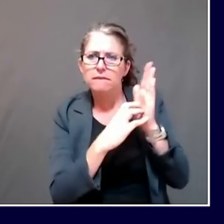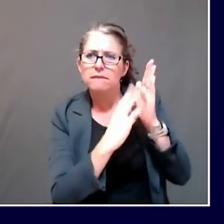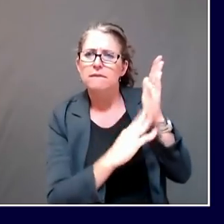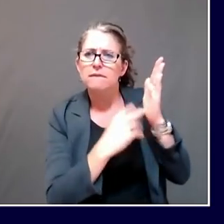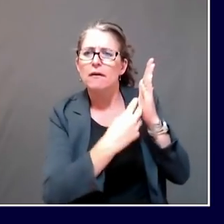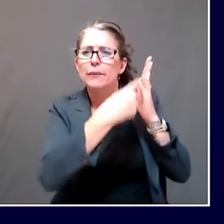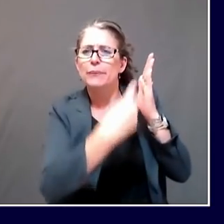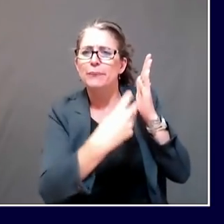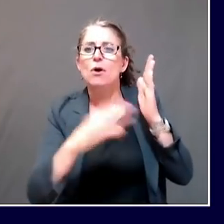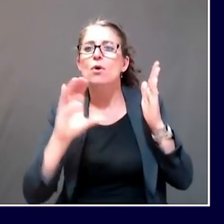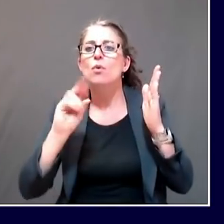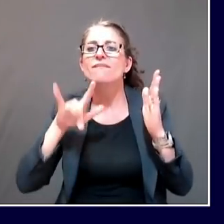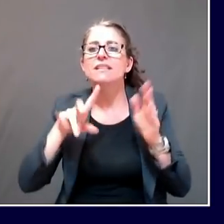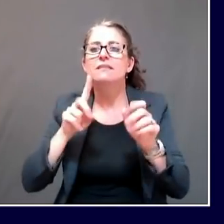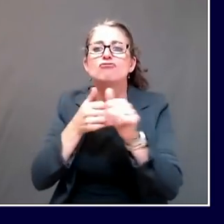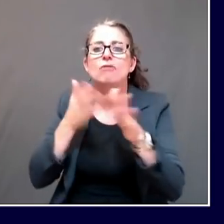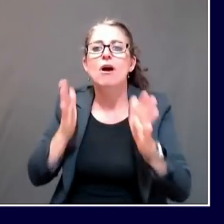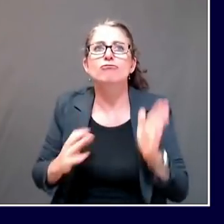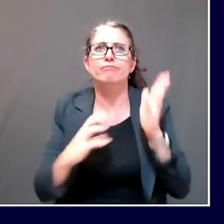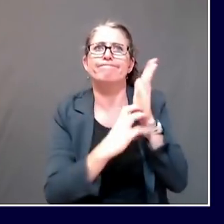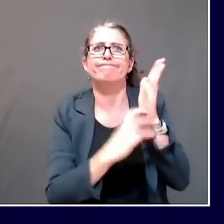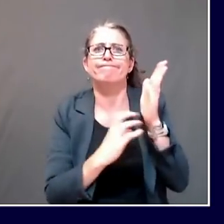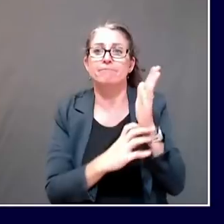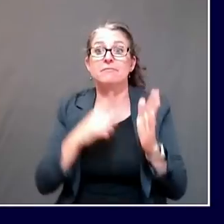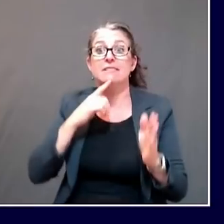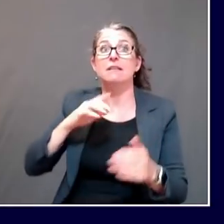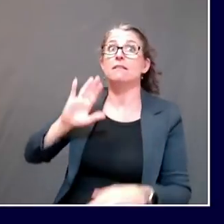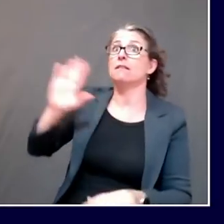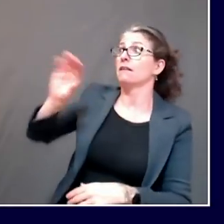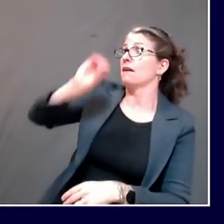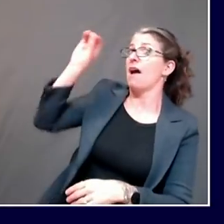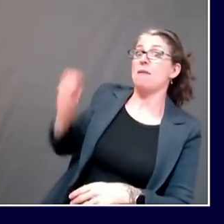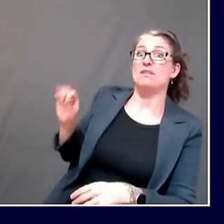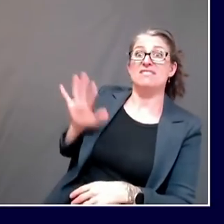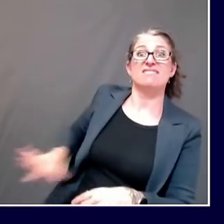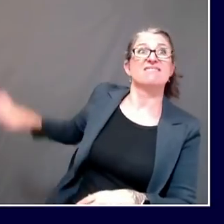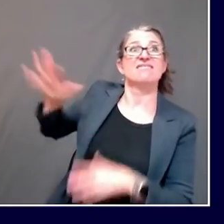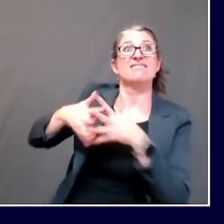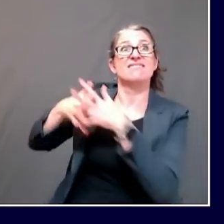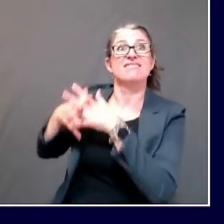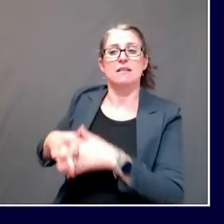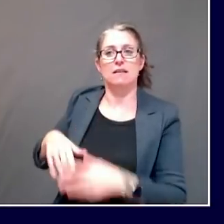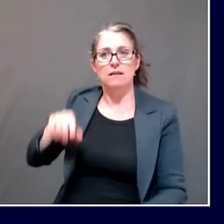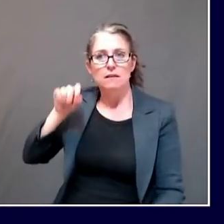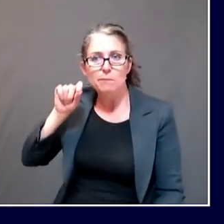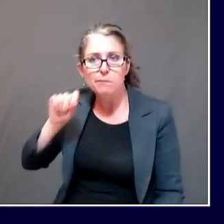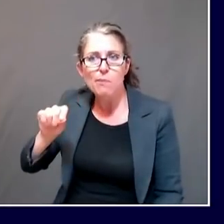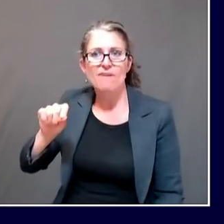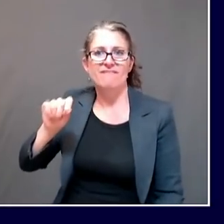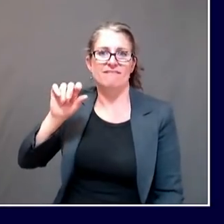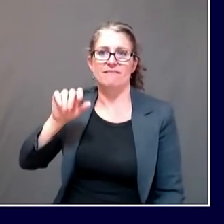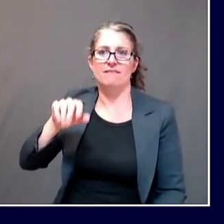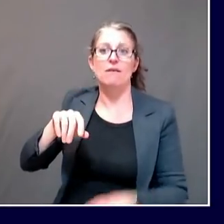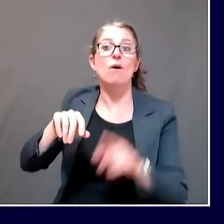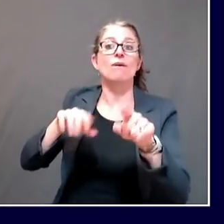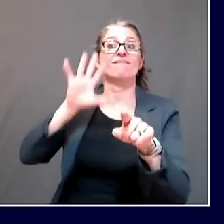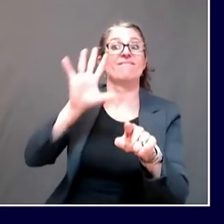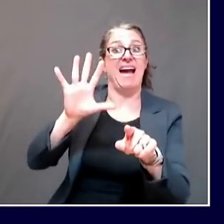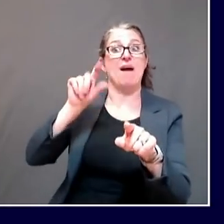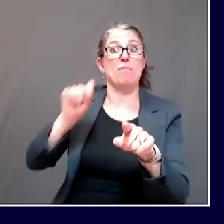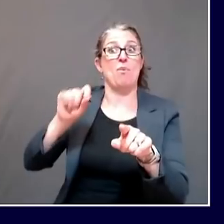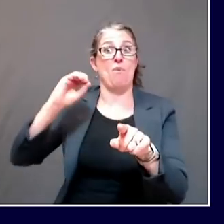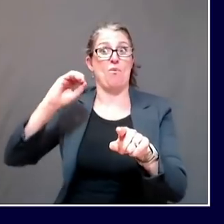5%. The rate in Maine right now is 0.6%. And finally, in terms of testing